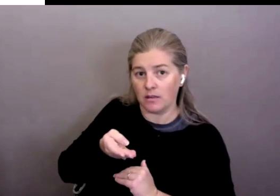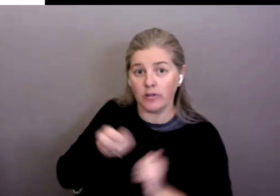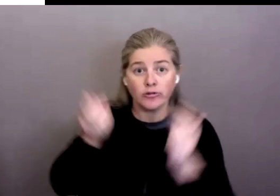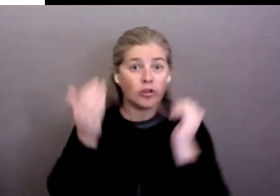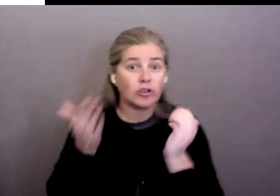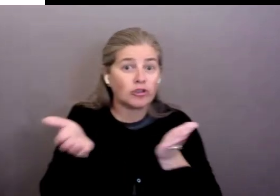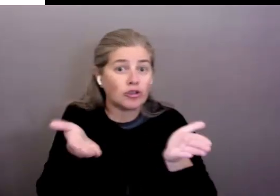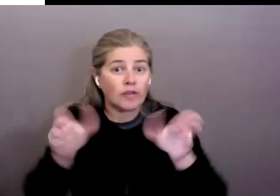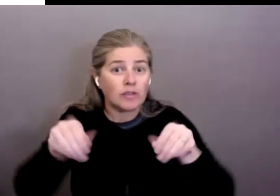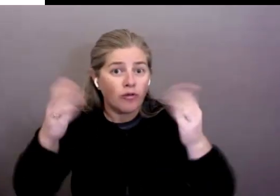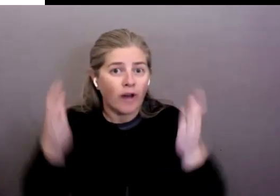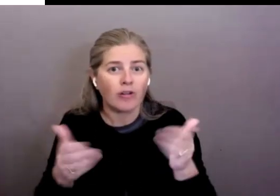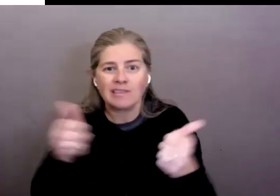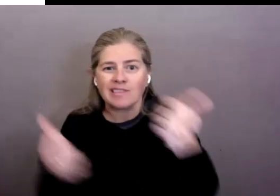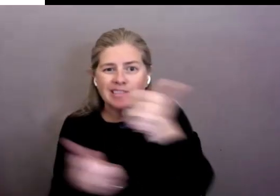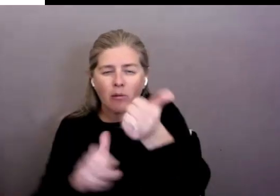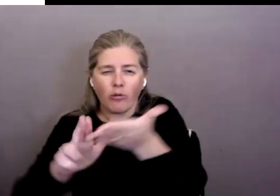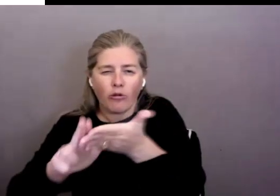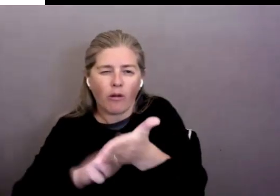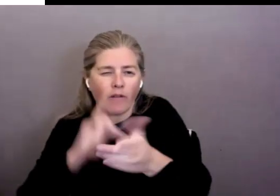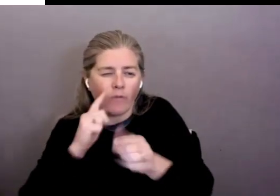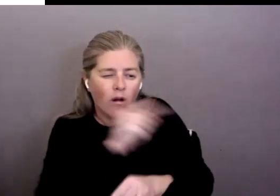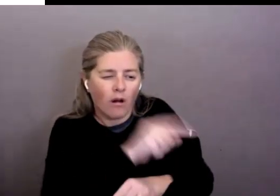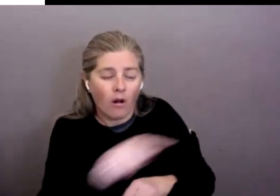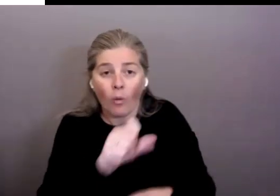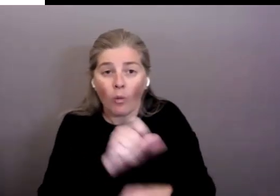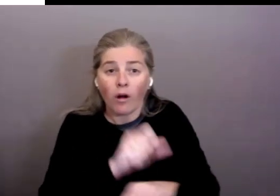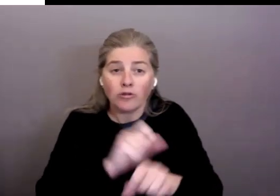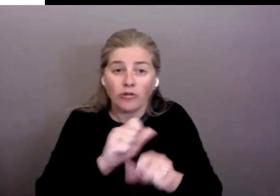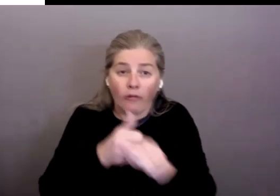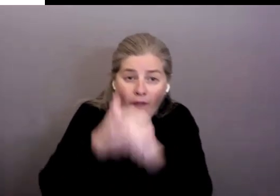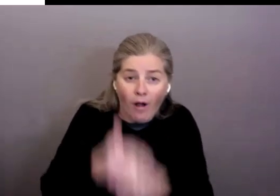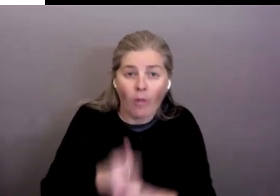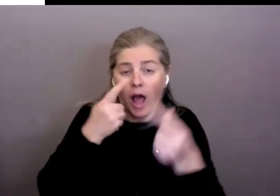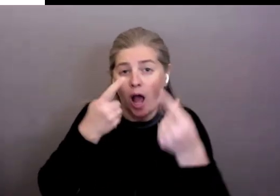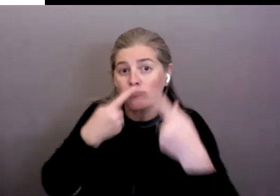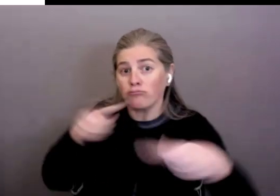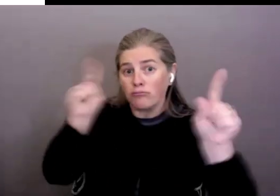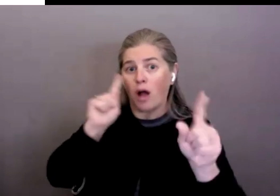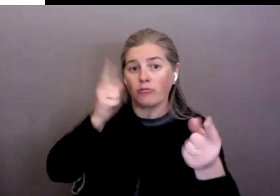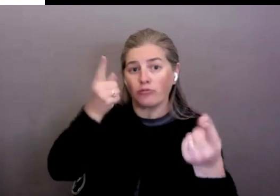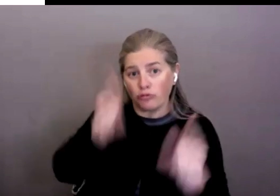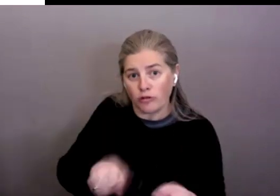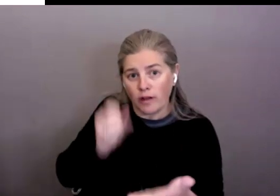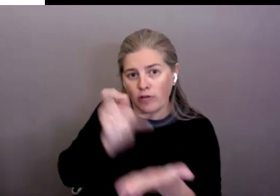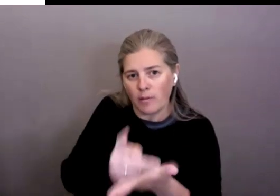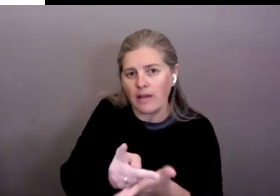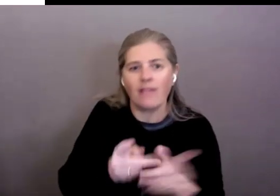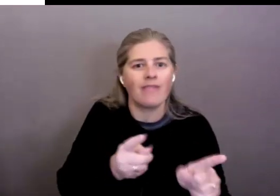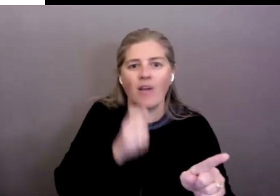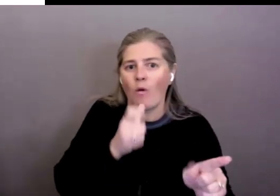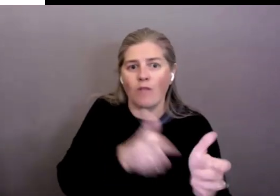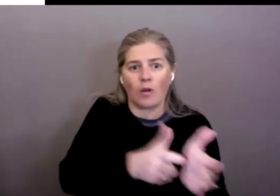providers subcontracted for work to execute an approved agreement are not required to separately seek prior